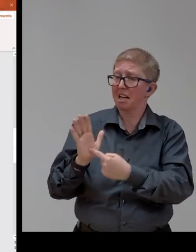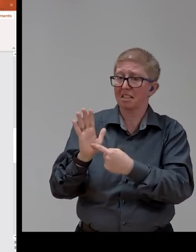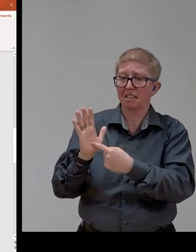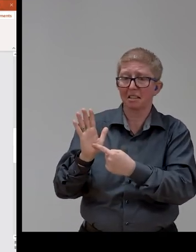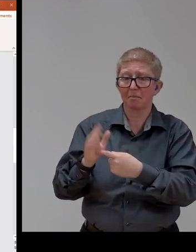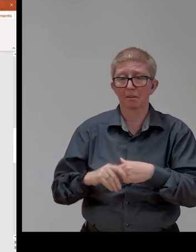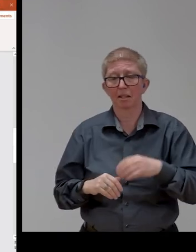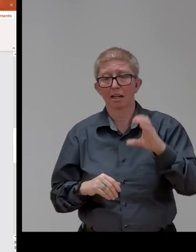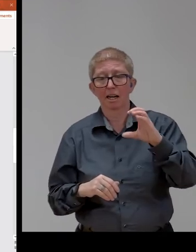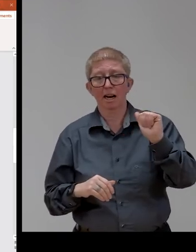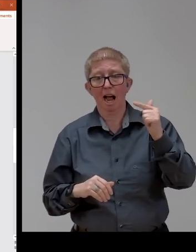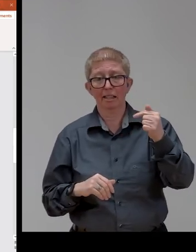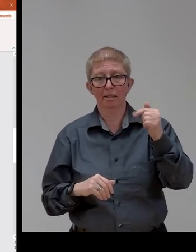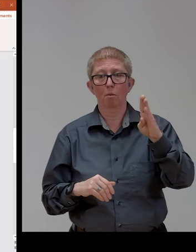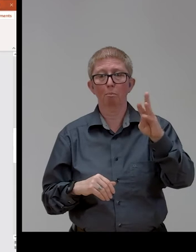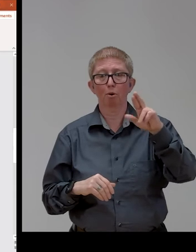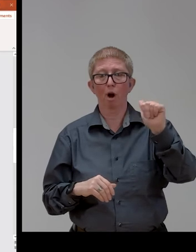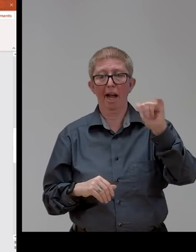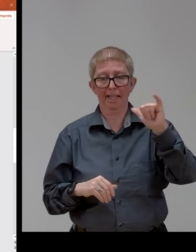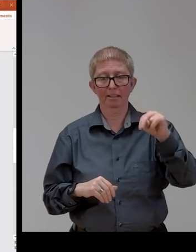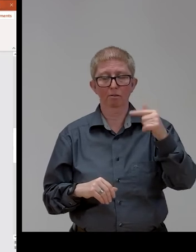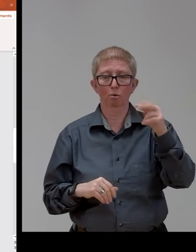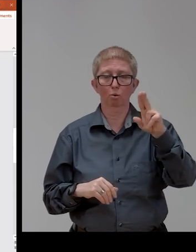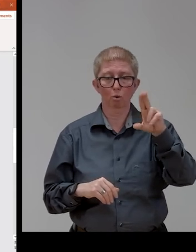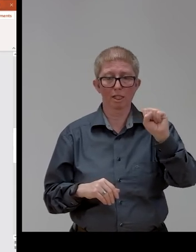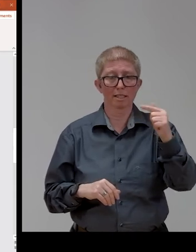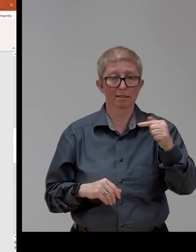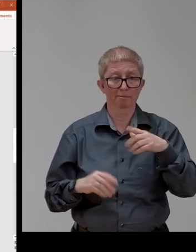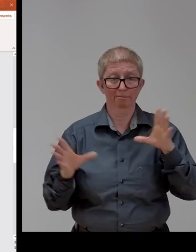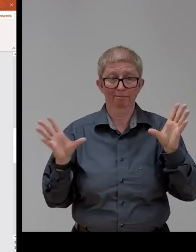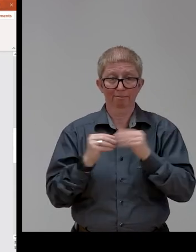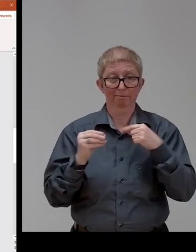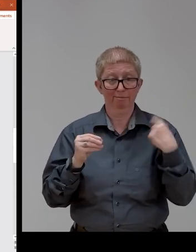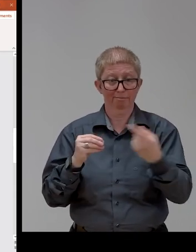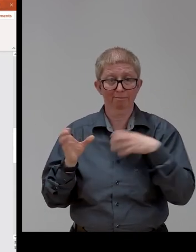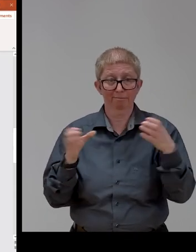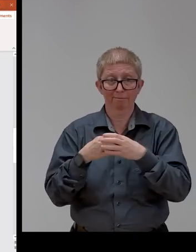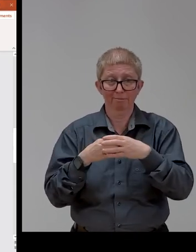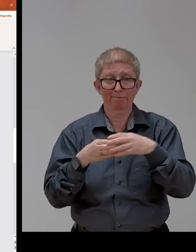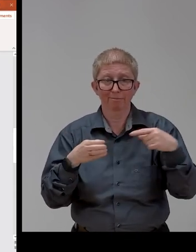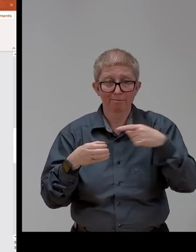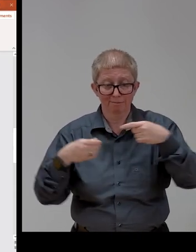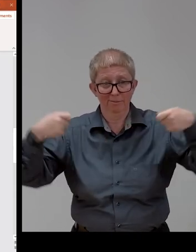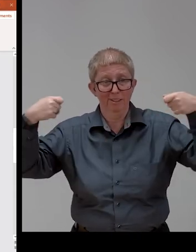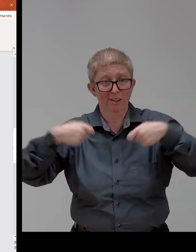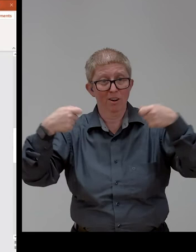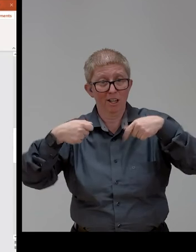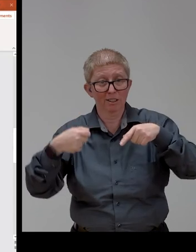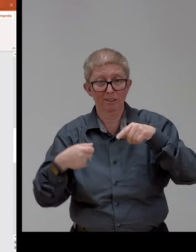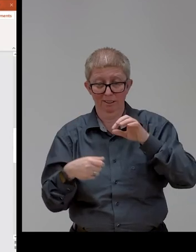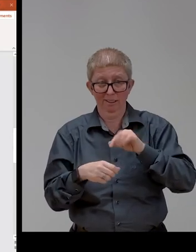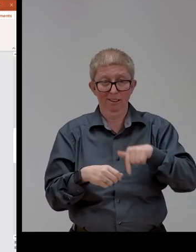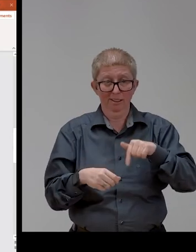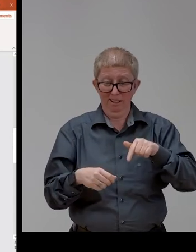Community Fund, all members of the EFC, again, to mobilize some funding and a response for the COVID-19